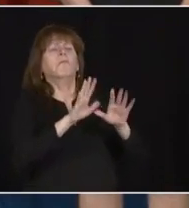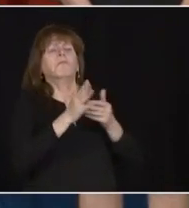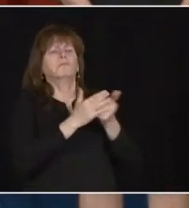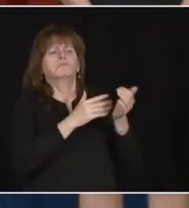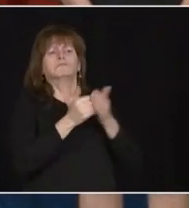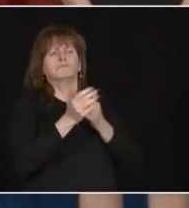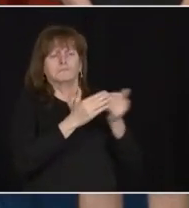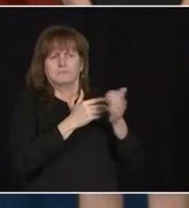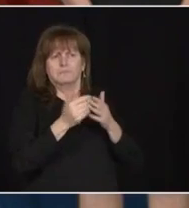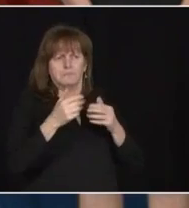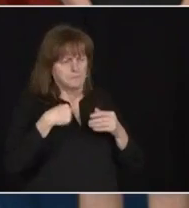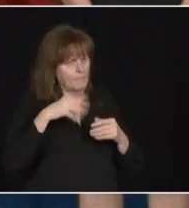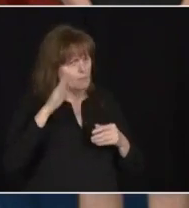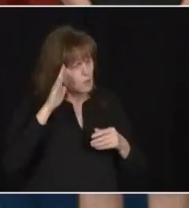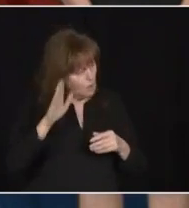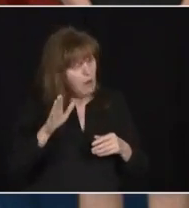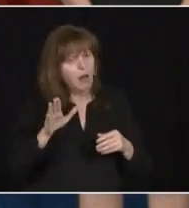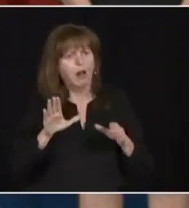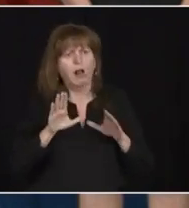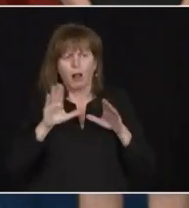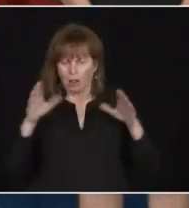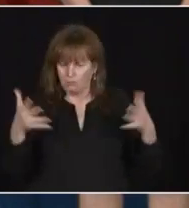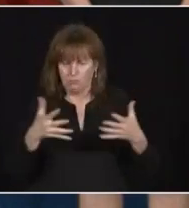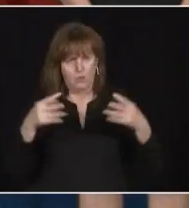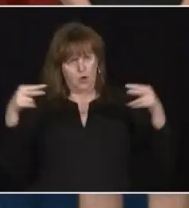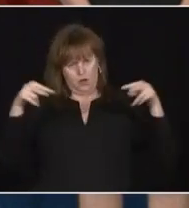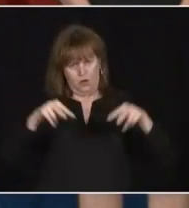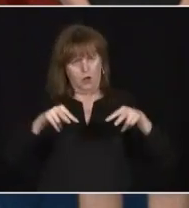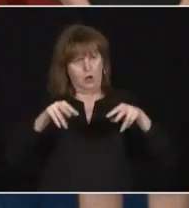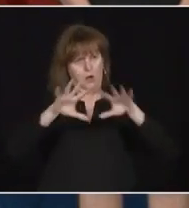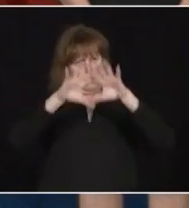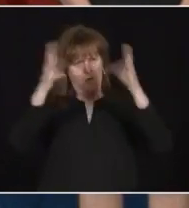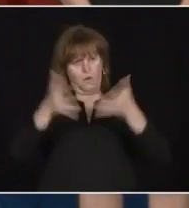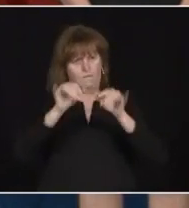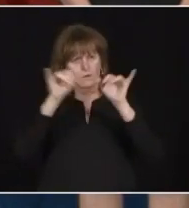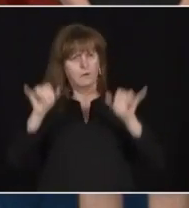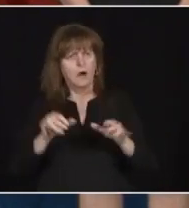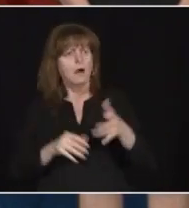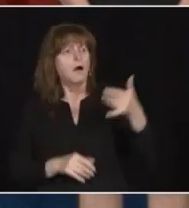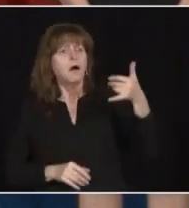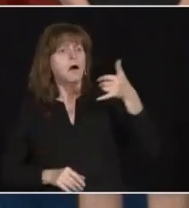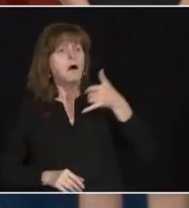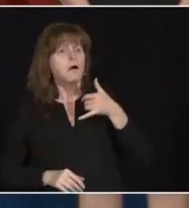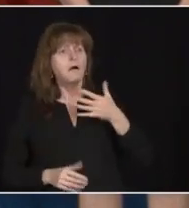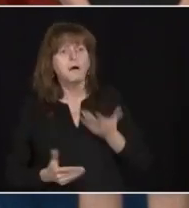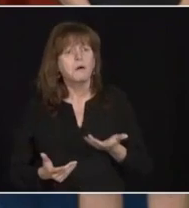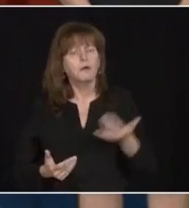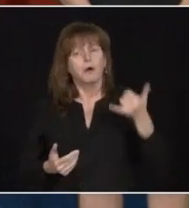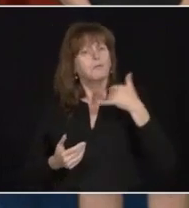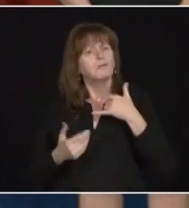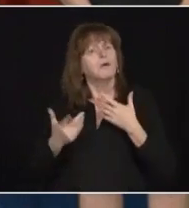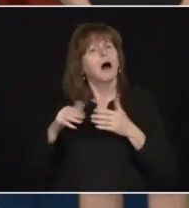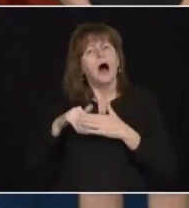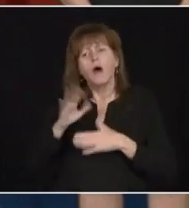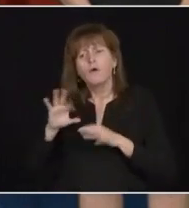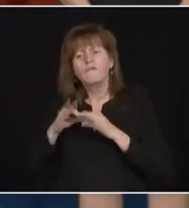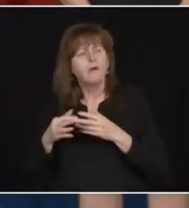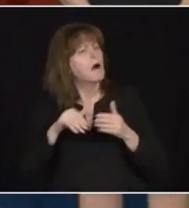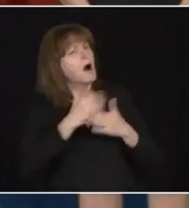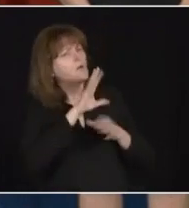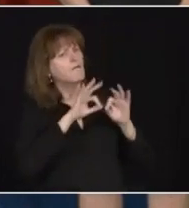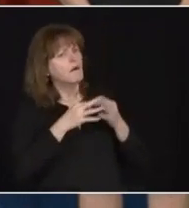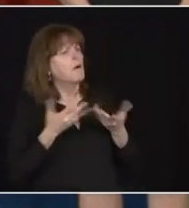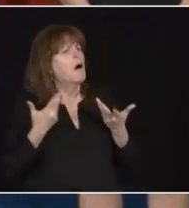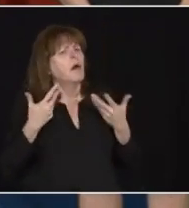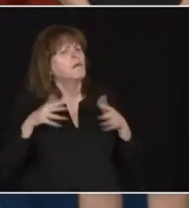board. But he basically, the conversation lasted a couple minutes. How's your family doing? How's yours? And that was about it. Next